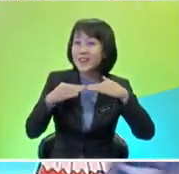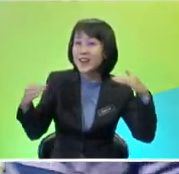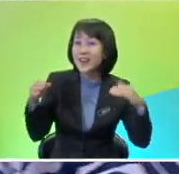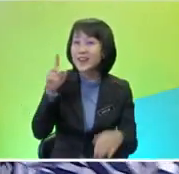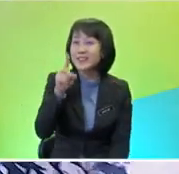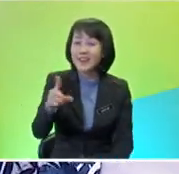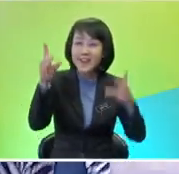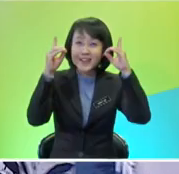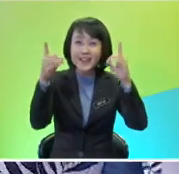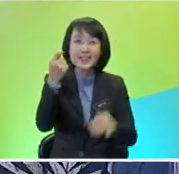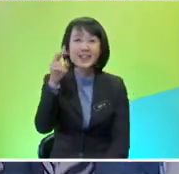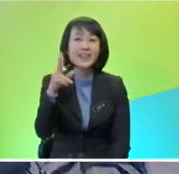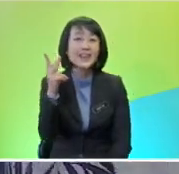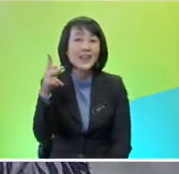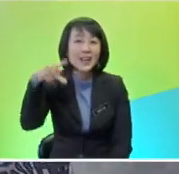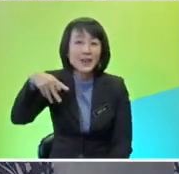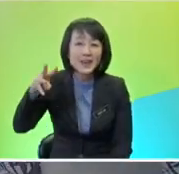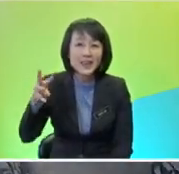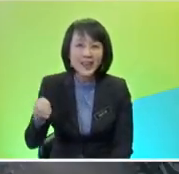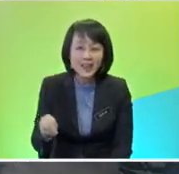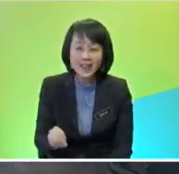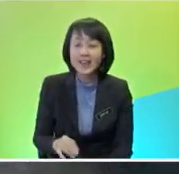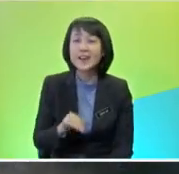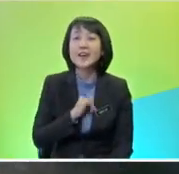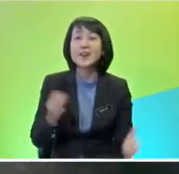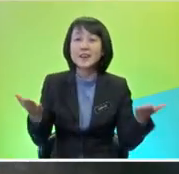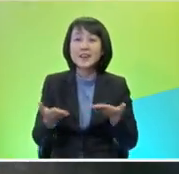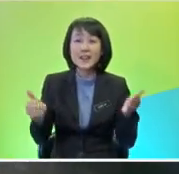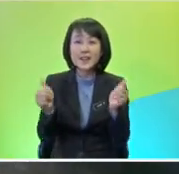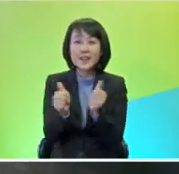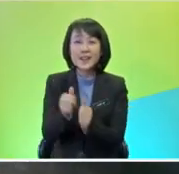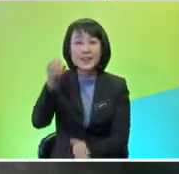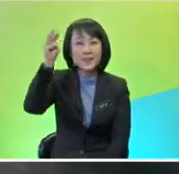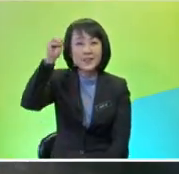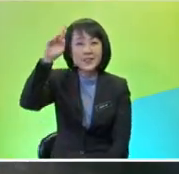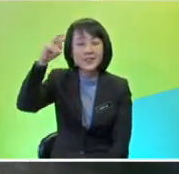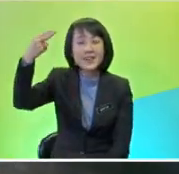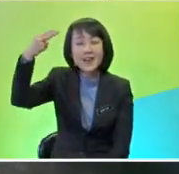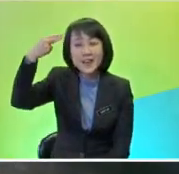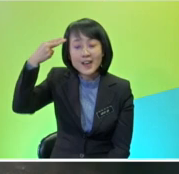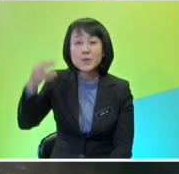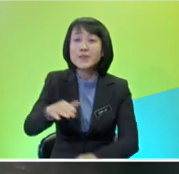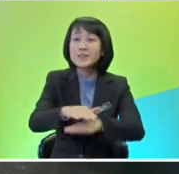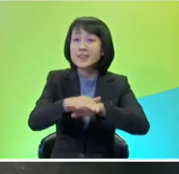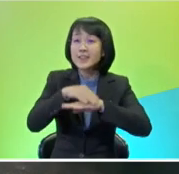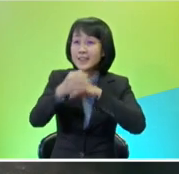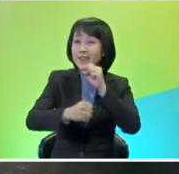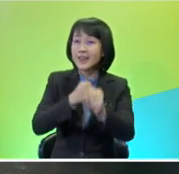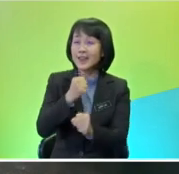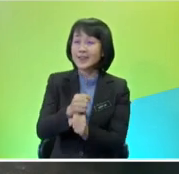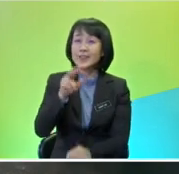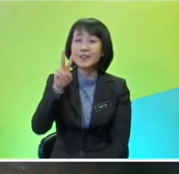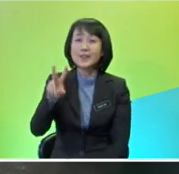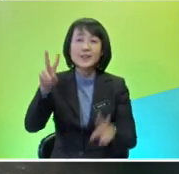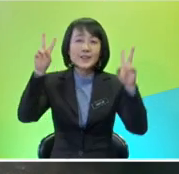on Didik TV KPM. I'm here with Mr. Haikal for Bahasa Inggeris Tahun 2, right? Yep. And on the topic